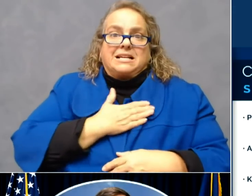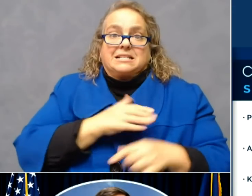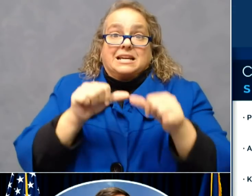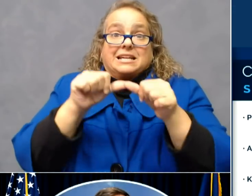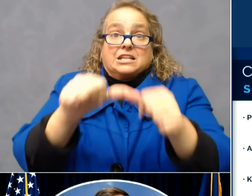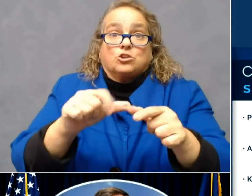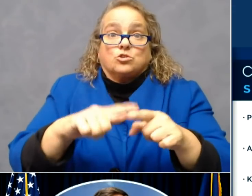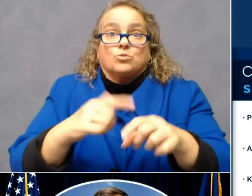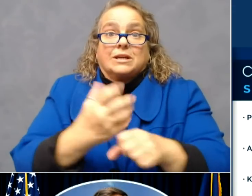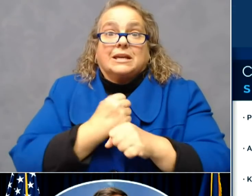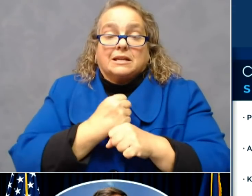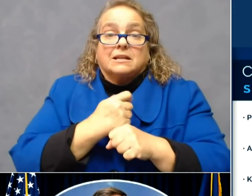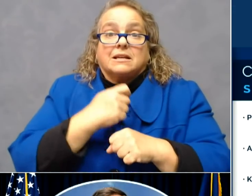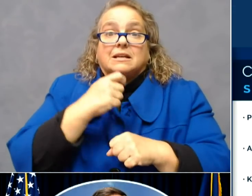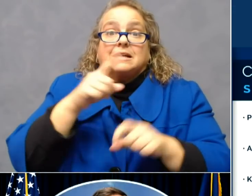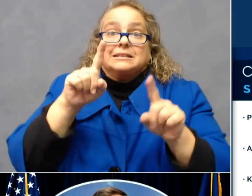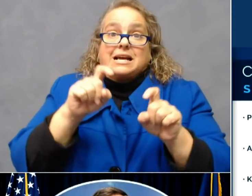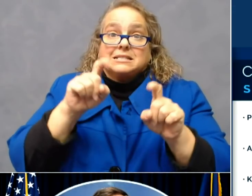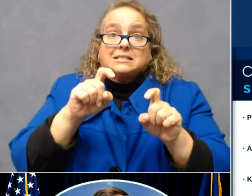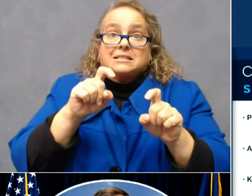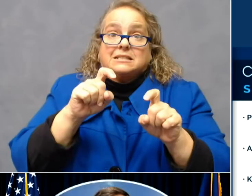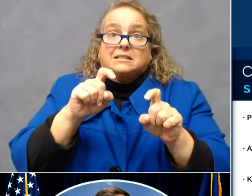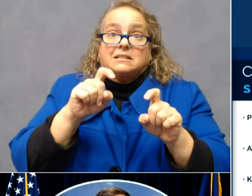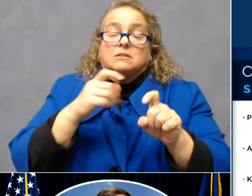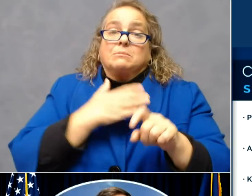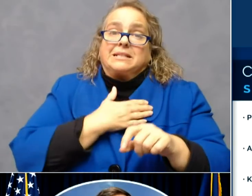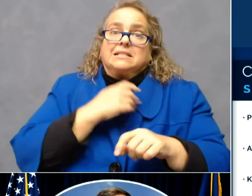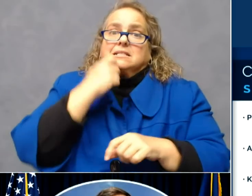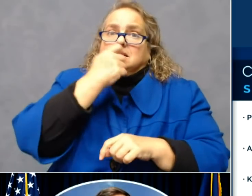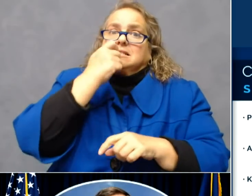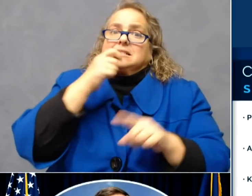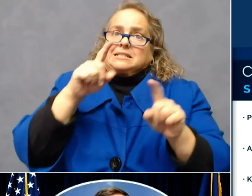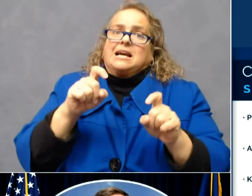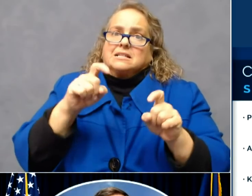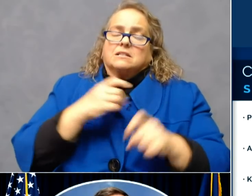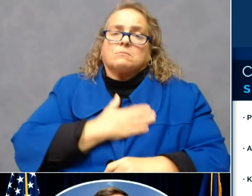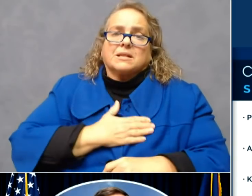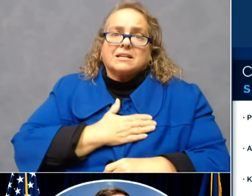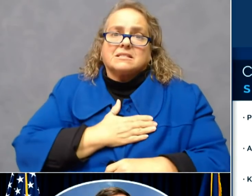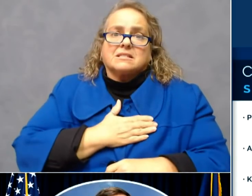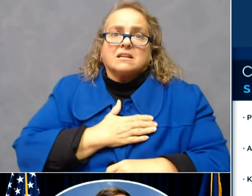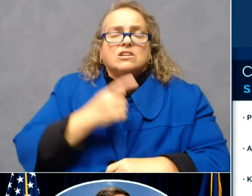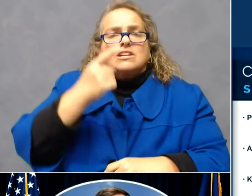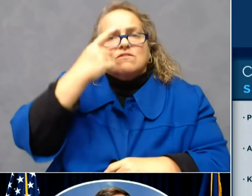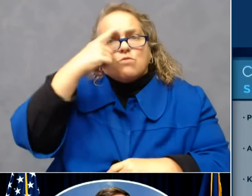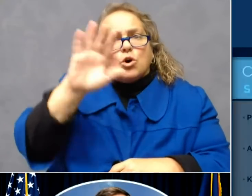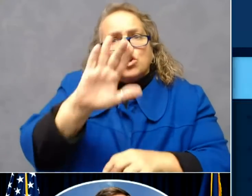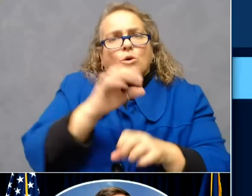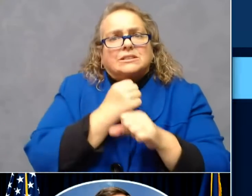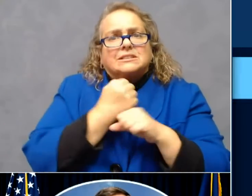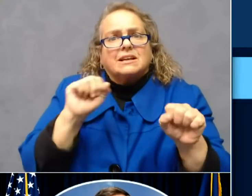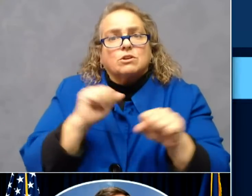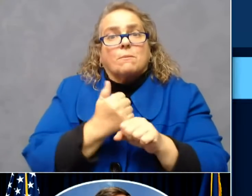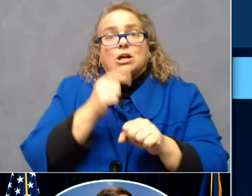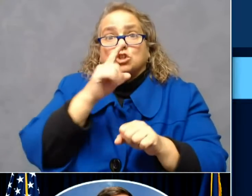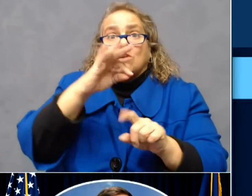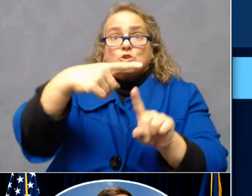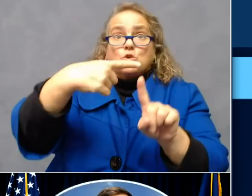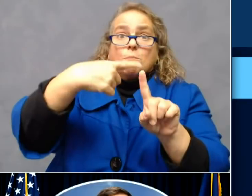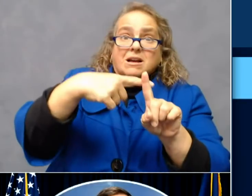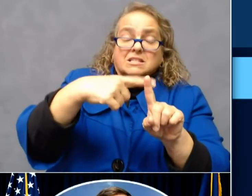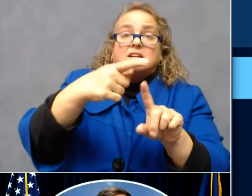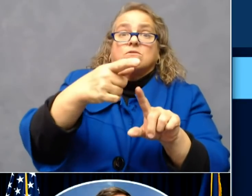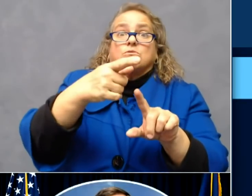not for the numbers we read, but it's for your safety, to make sure if you are positive, you get the help that you may